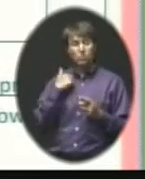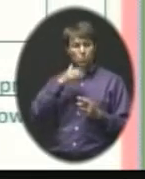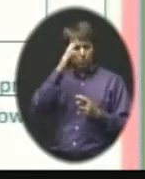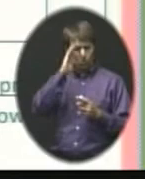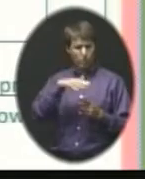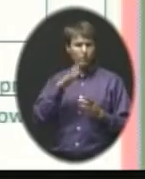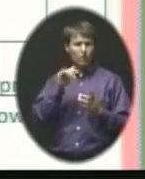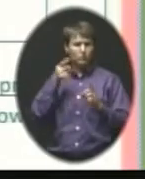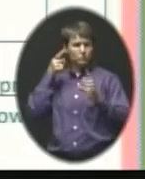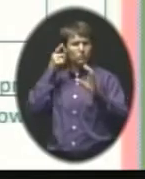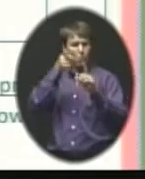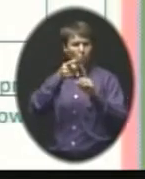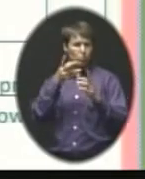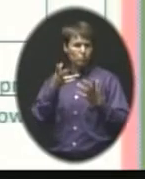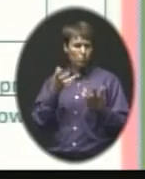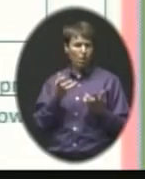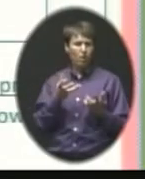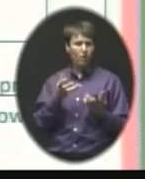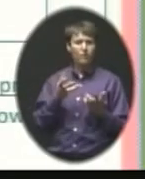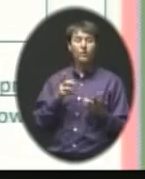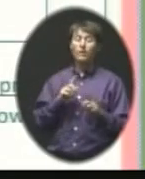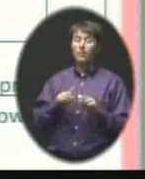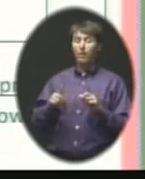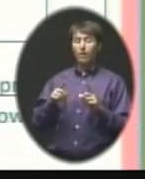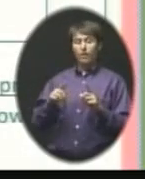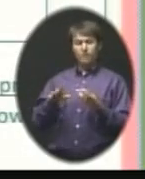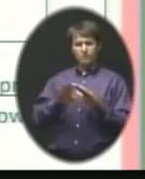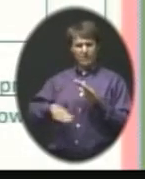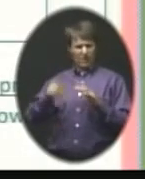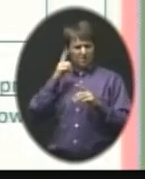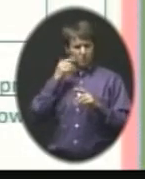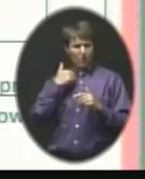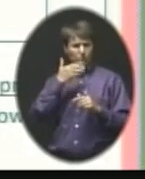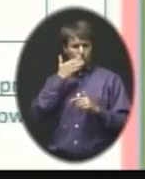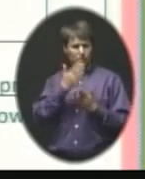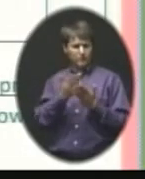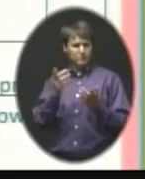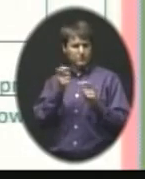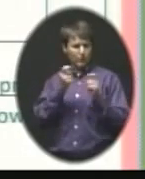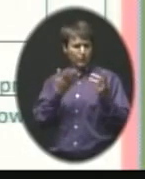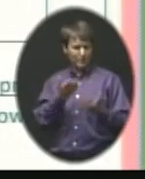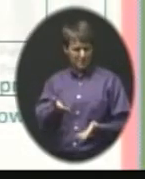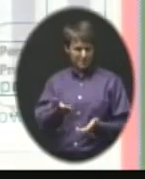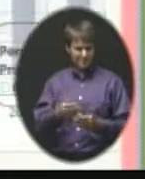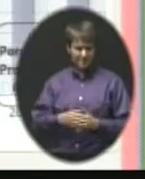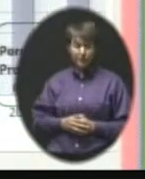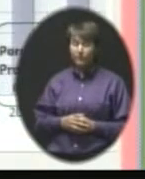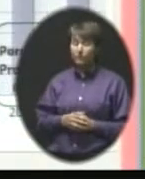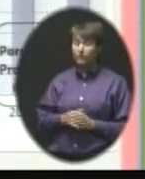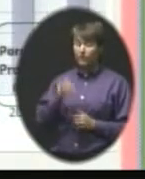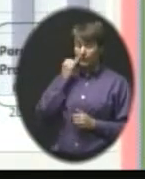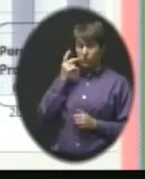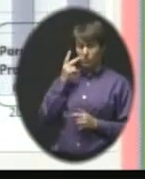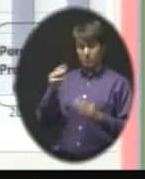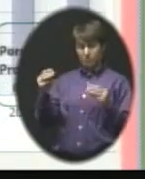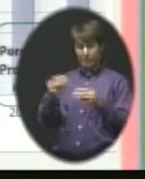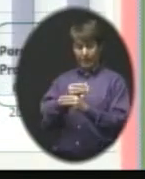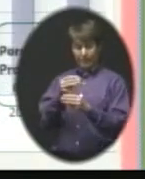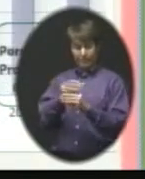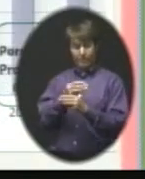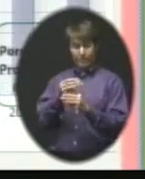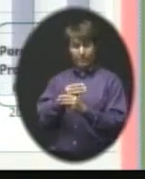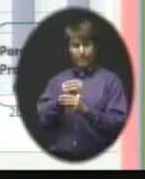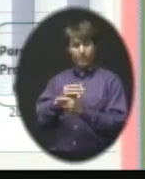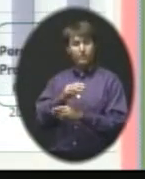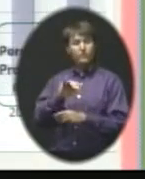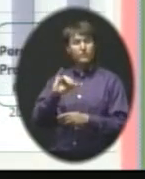place where we need to continue to work. But we have basically, I think, some good things to celebrate there. If we look at math, we can look at it in that